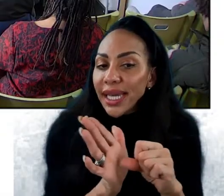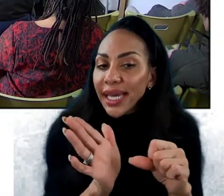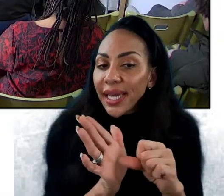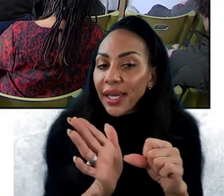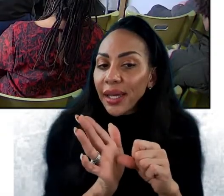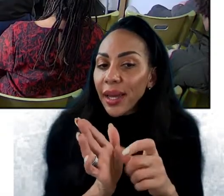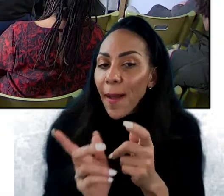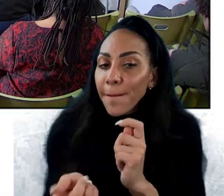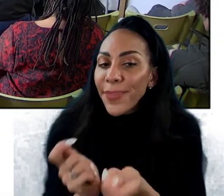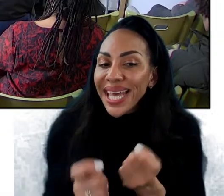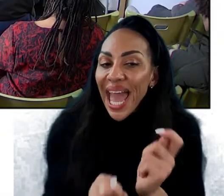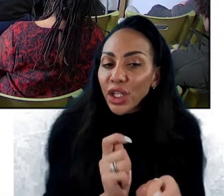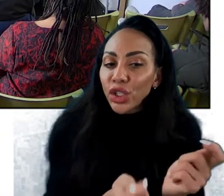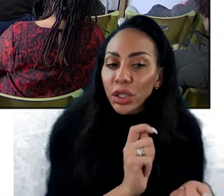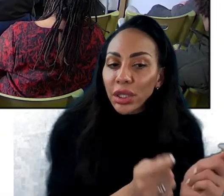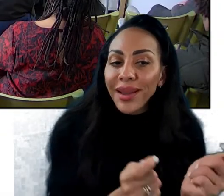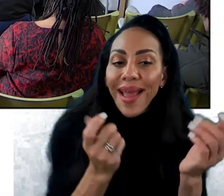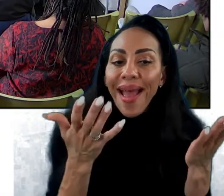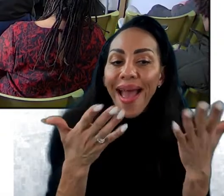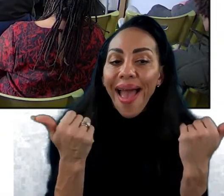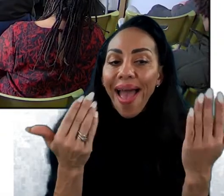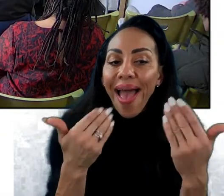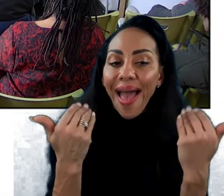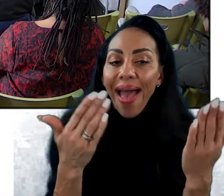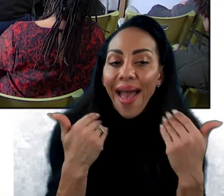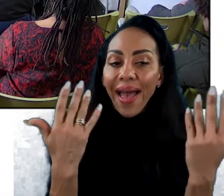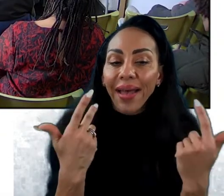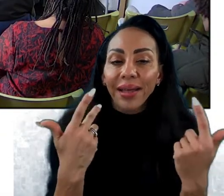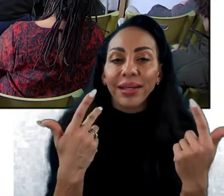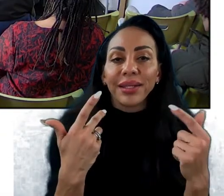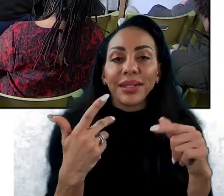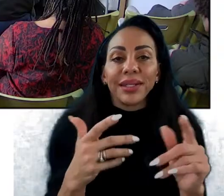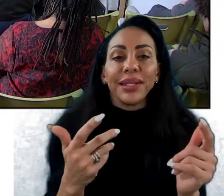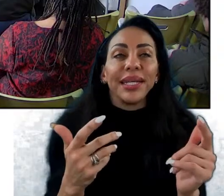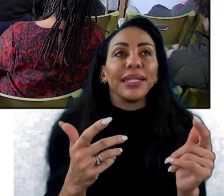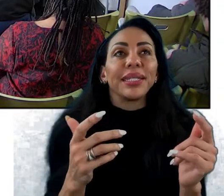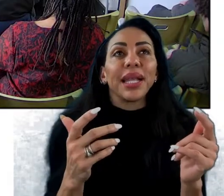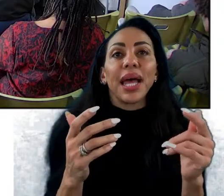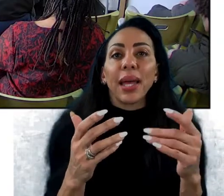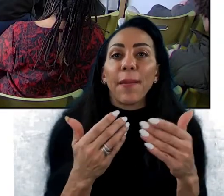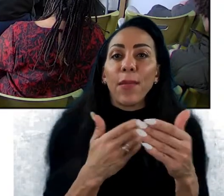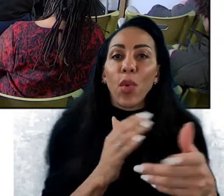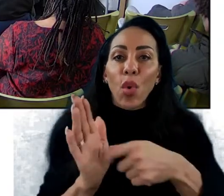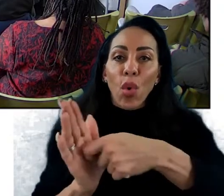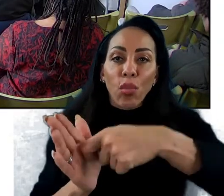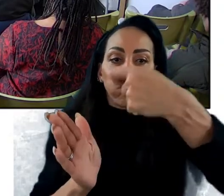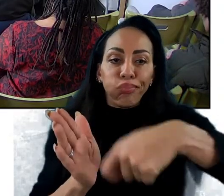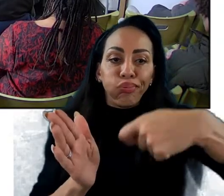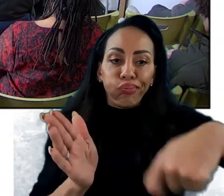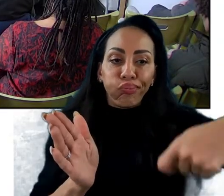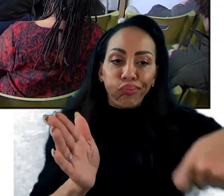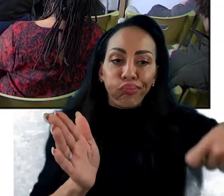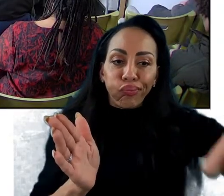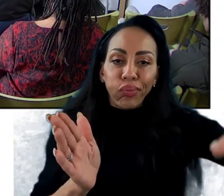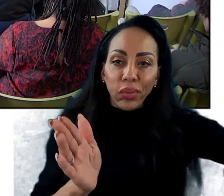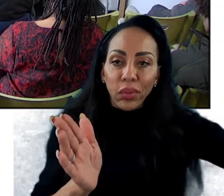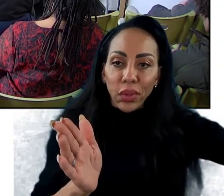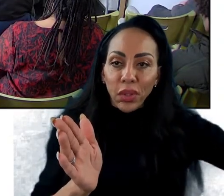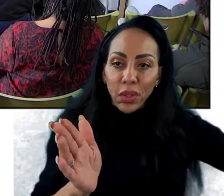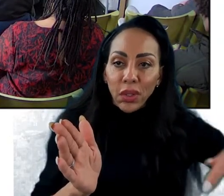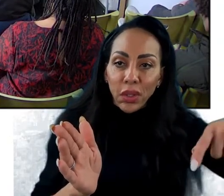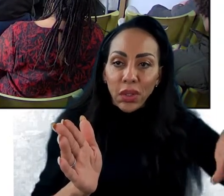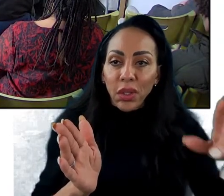The air shape is a little bit more protracted, less of an impulsive sound. Like I said, the dodecahedron has the